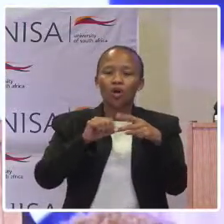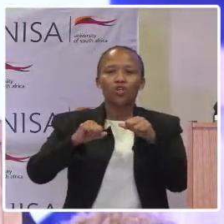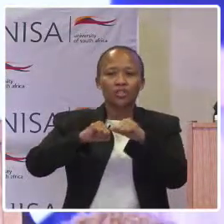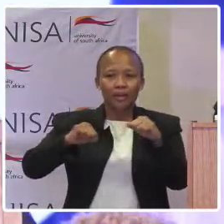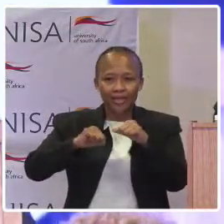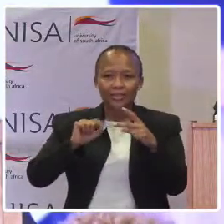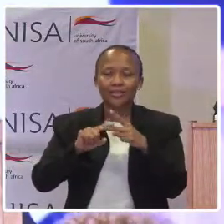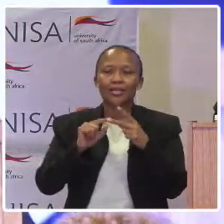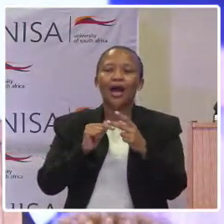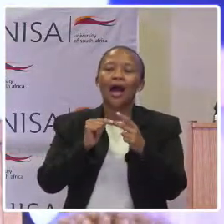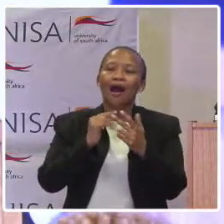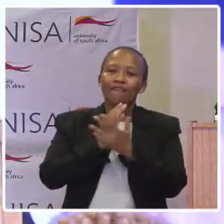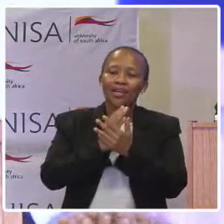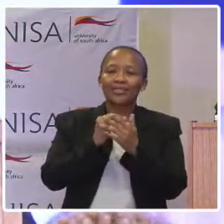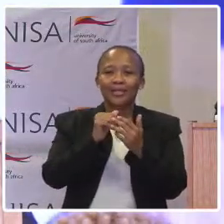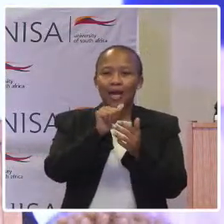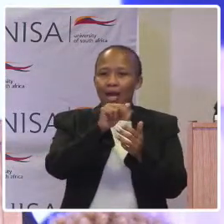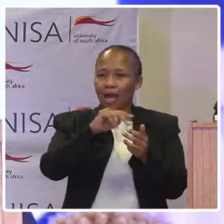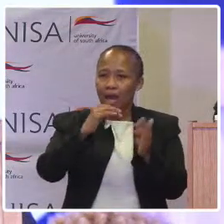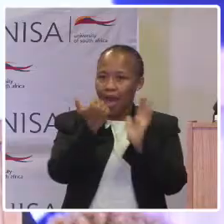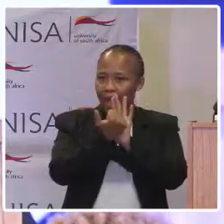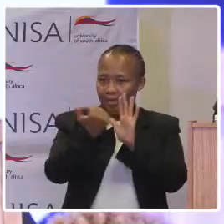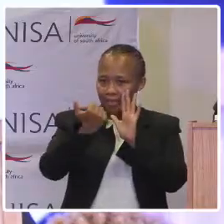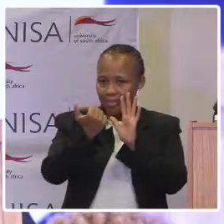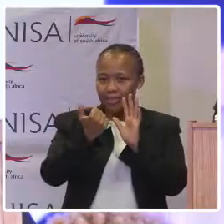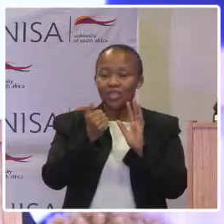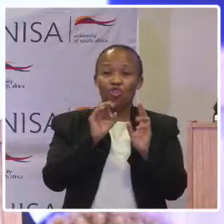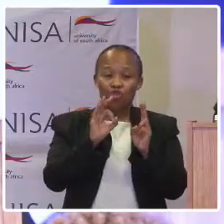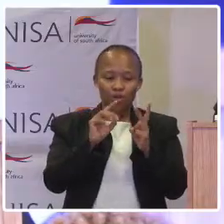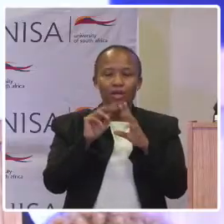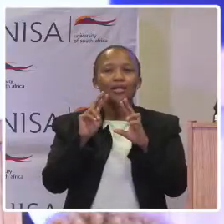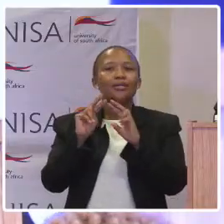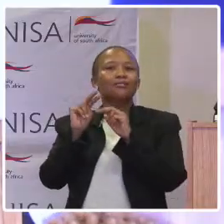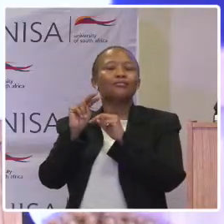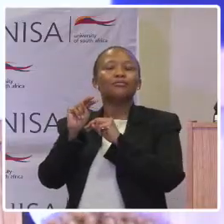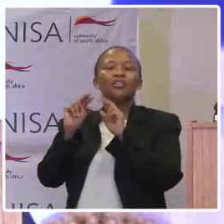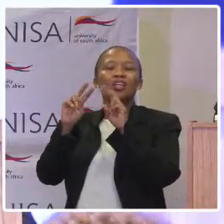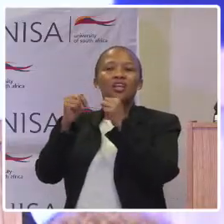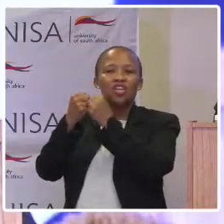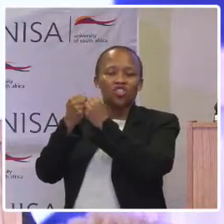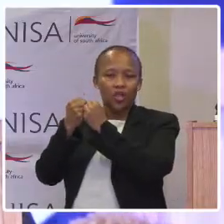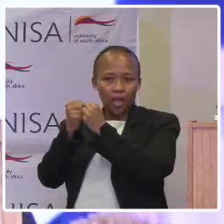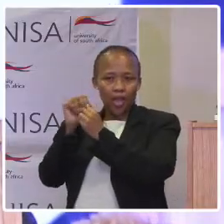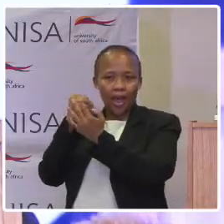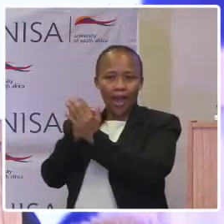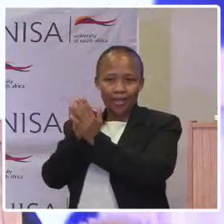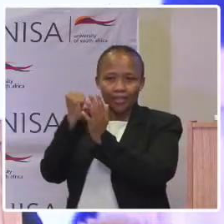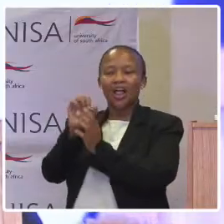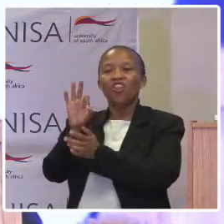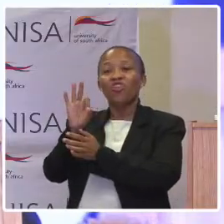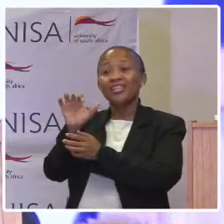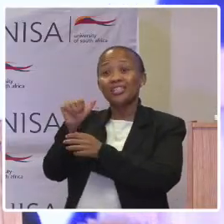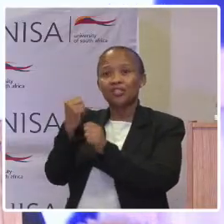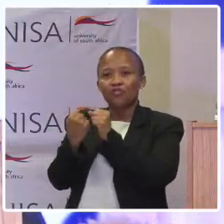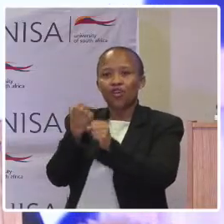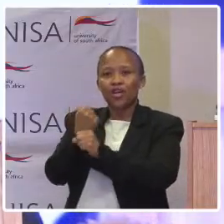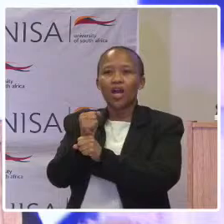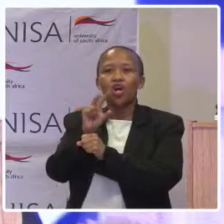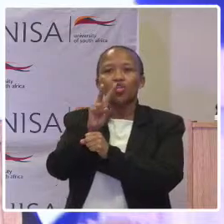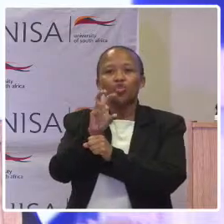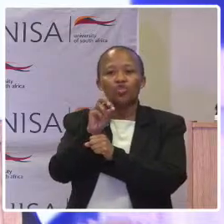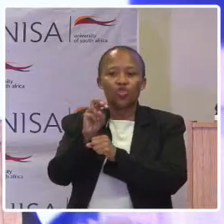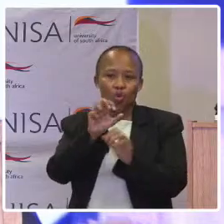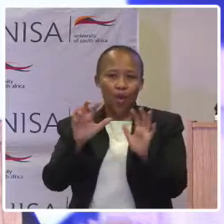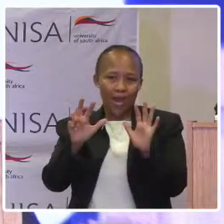Act 84 of 1993, the South African National Space Agency Act 36 of 2008. The Space